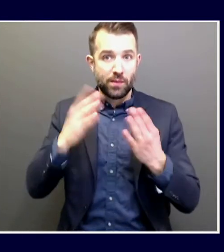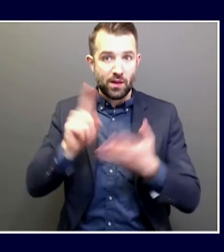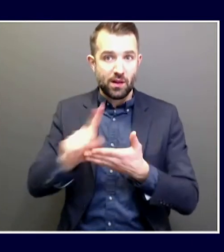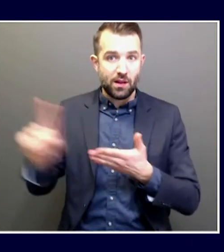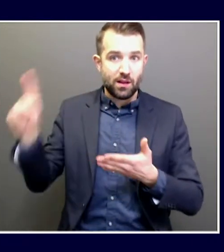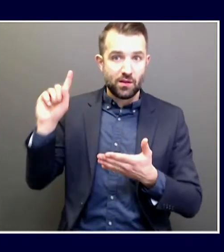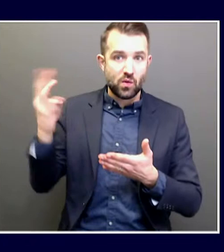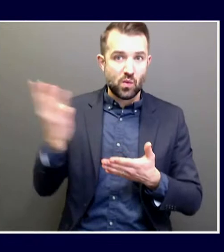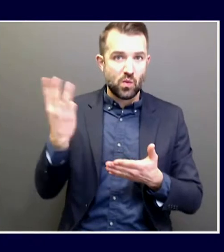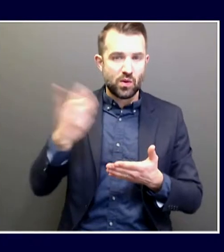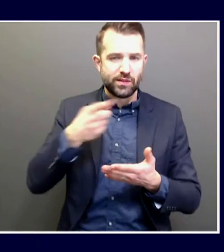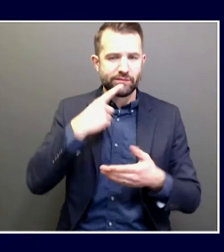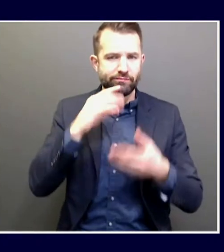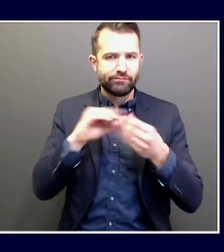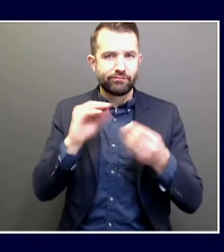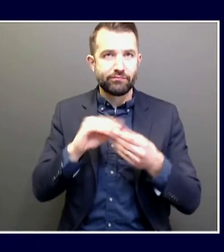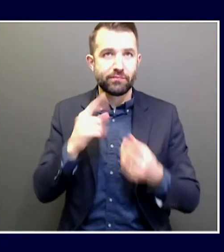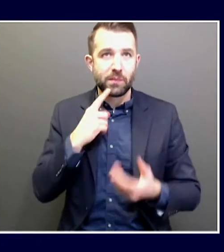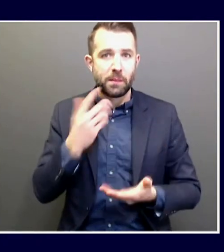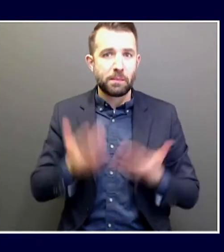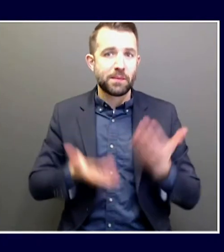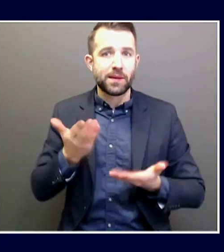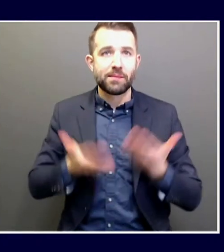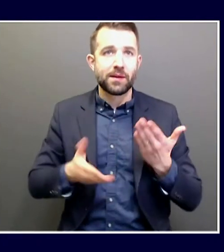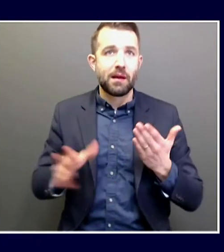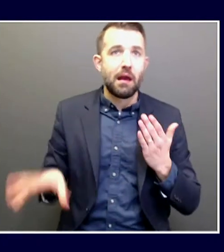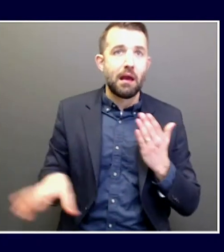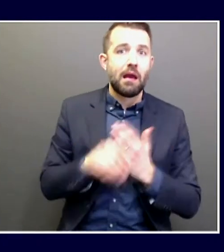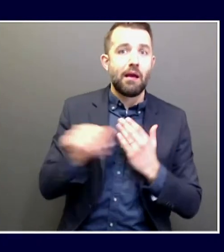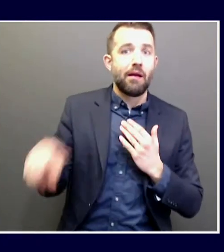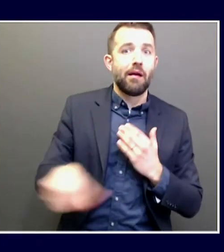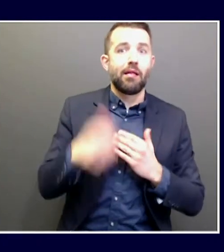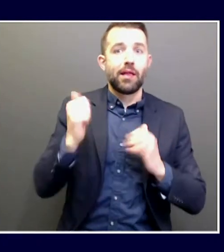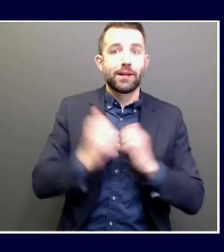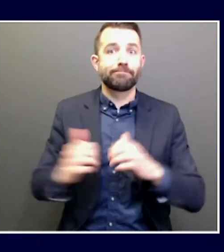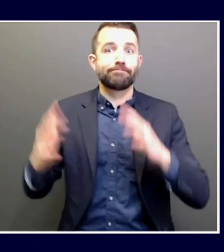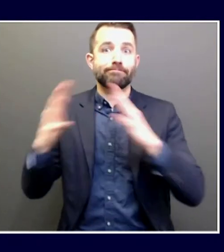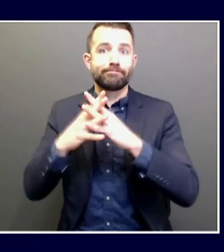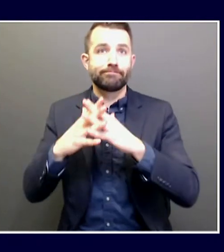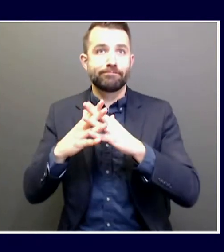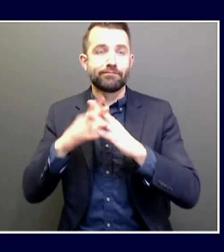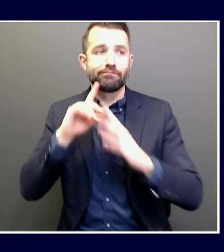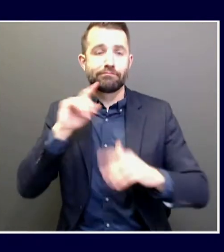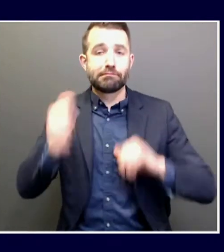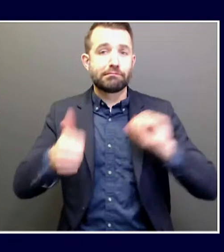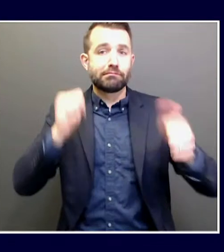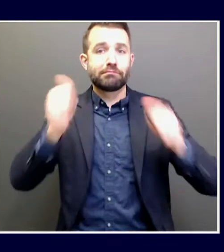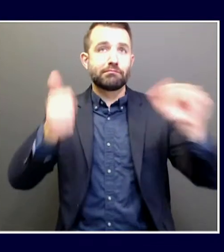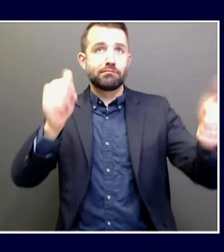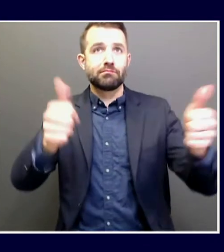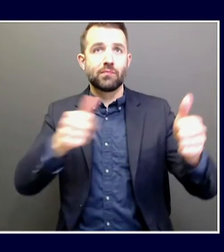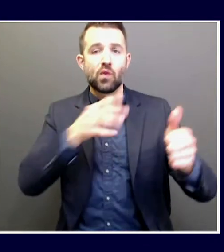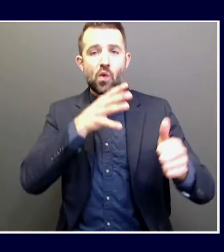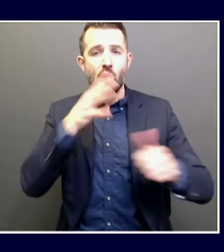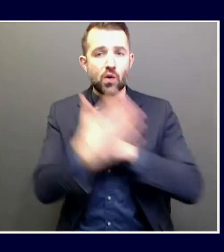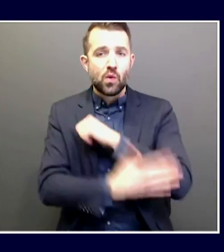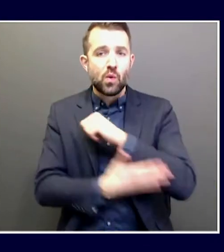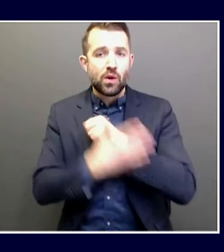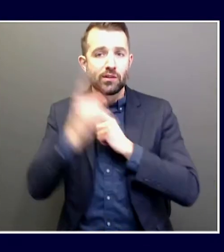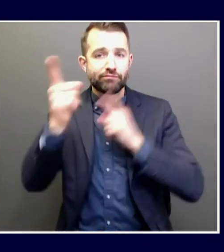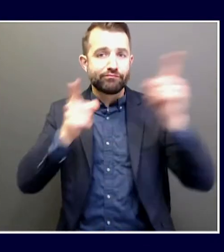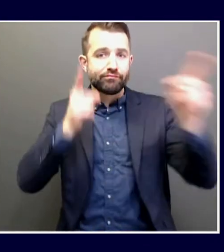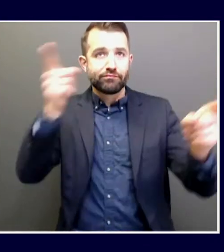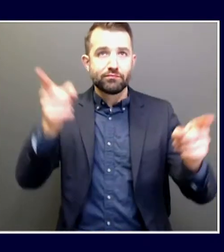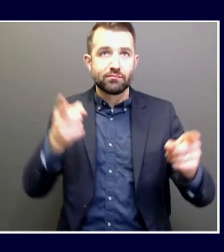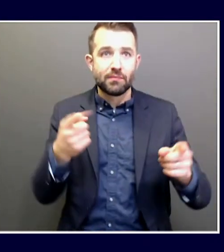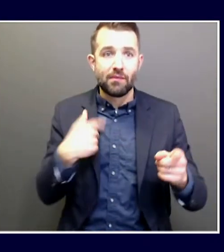certain additional testing sites in other kind of more rural parts of the state. I didn't know if there was any progress on that,